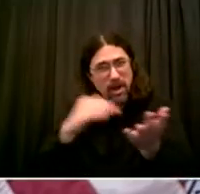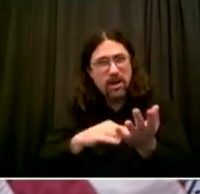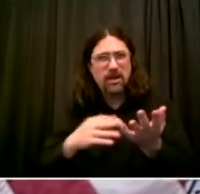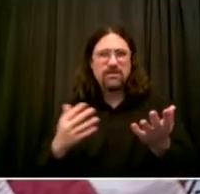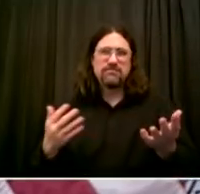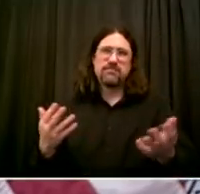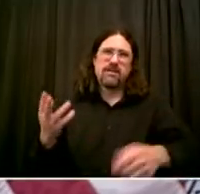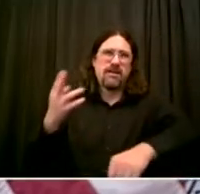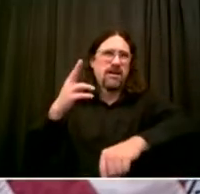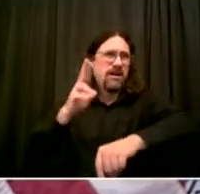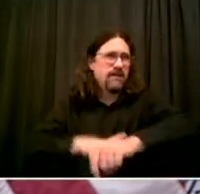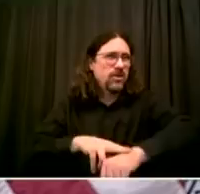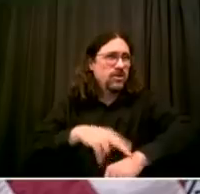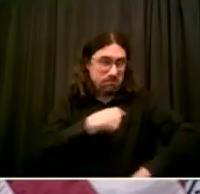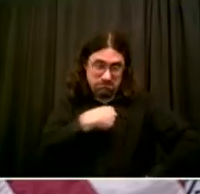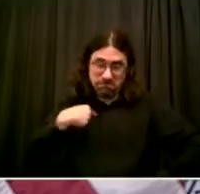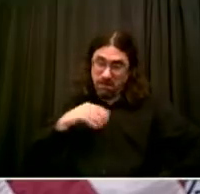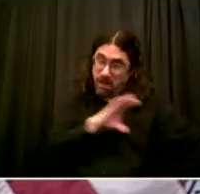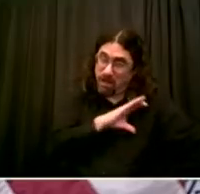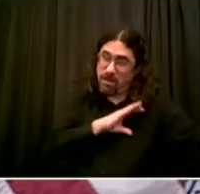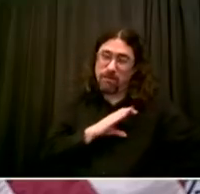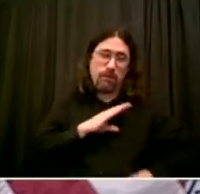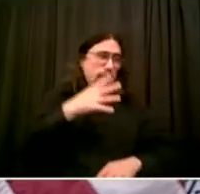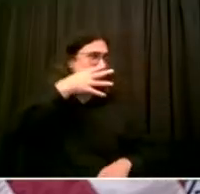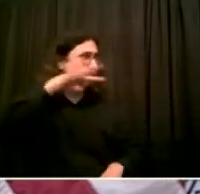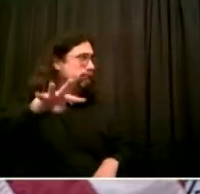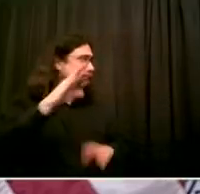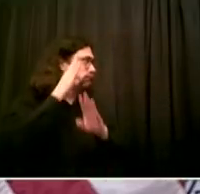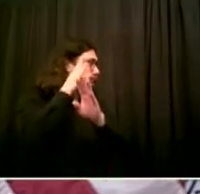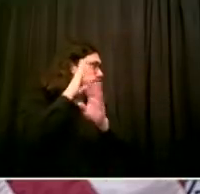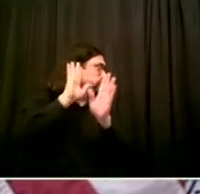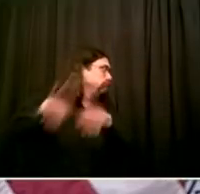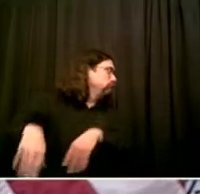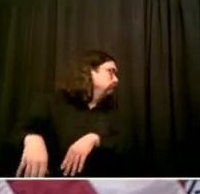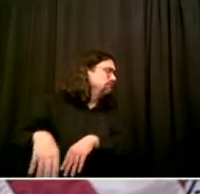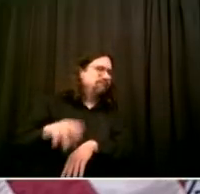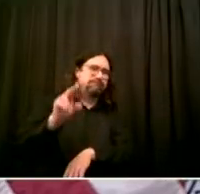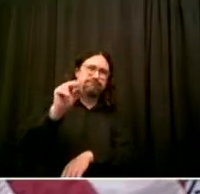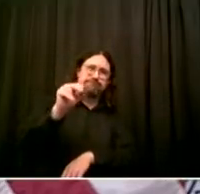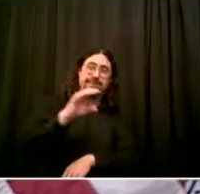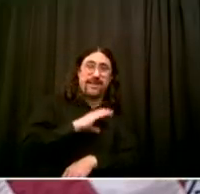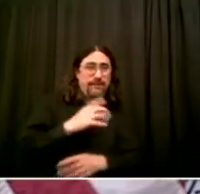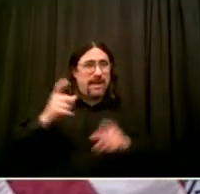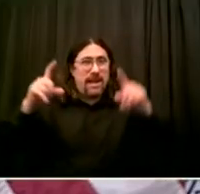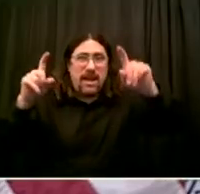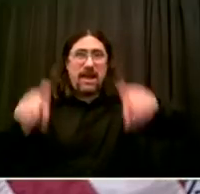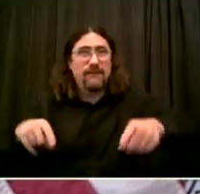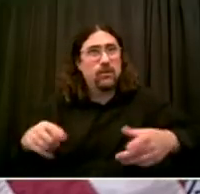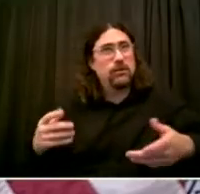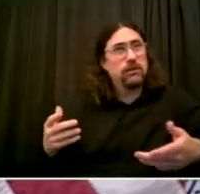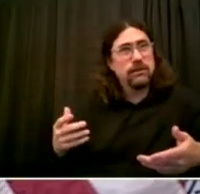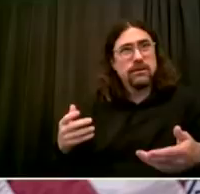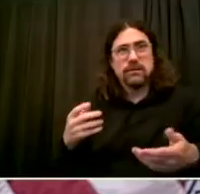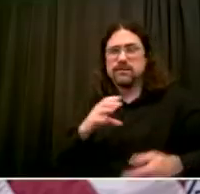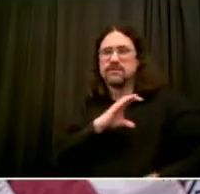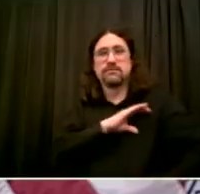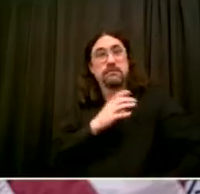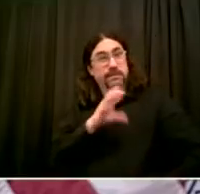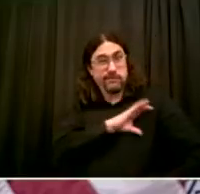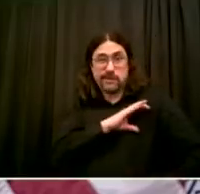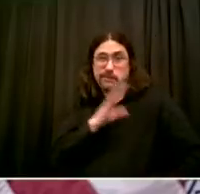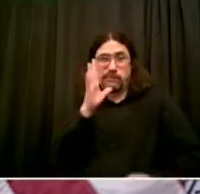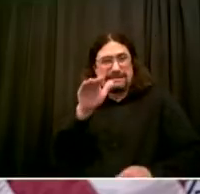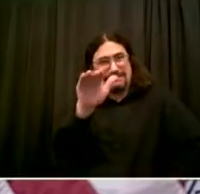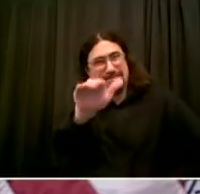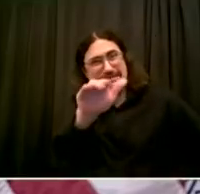place will not be allowed to be open in any way, shape, or form. So I'm a little confused when